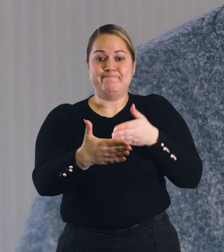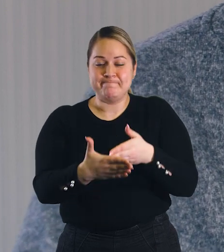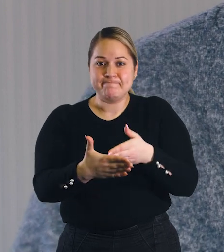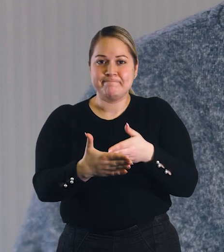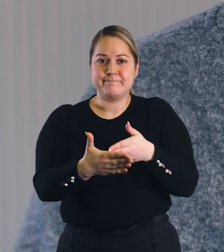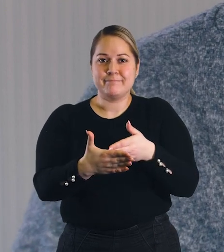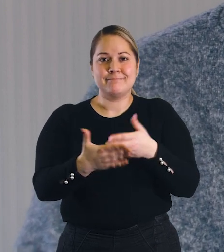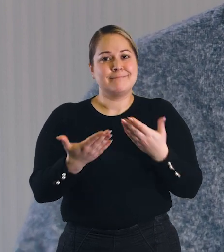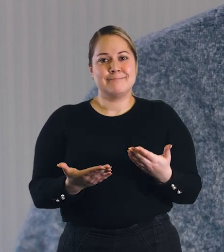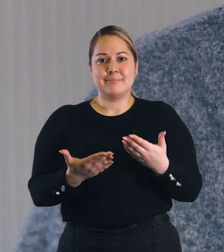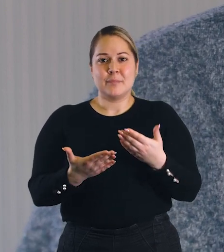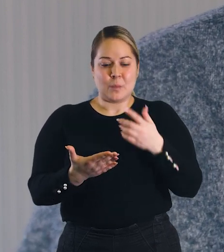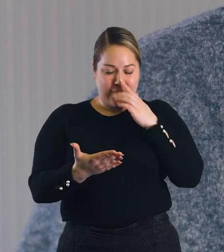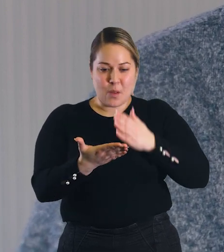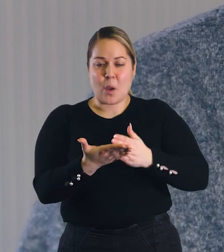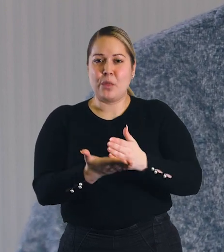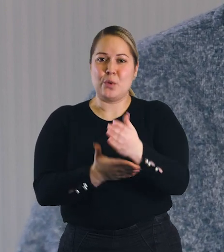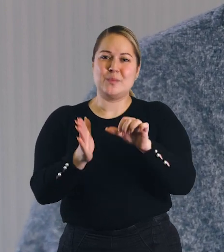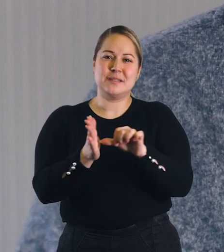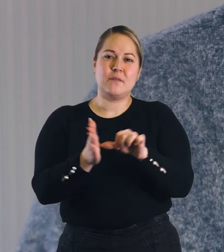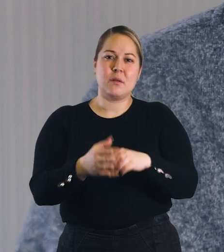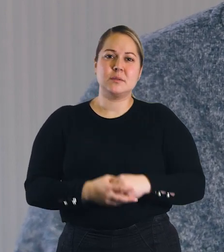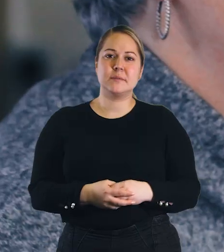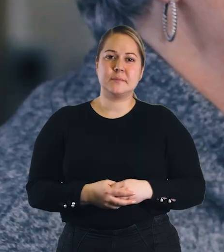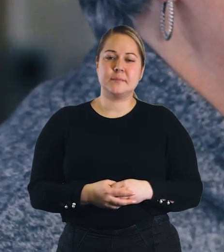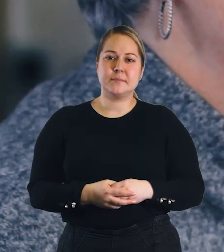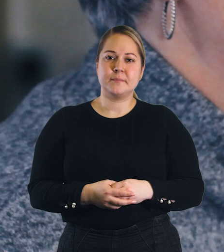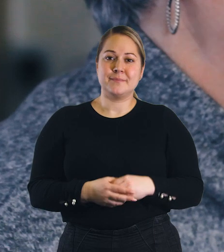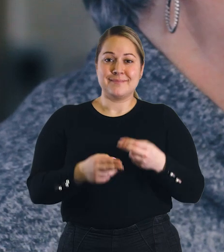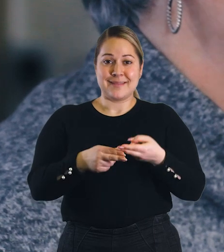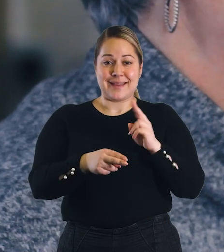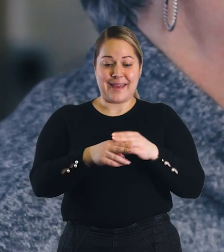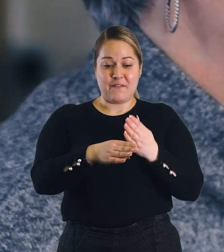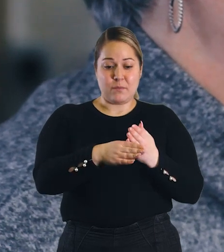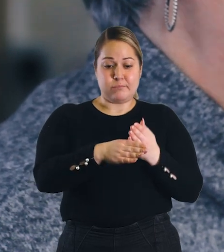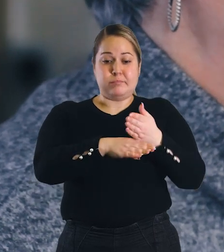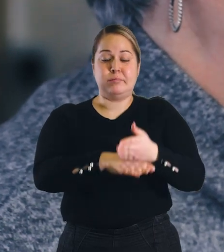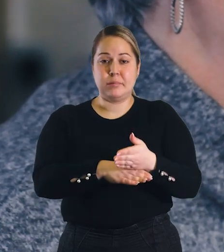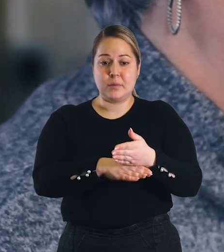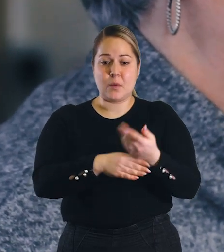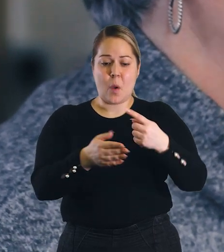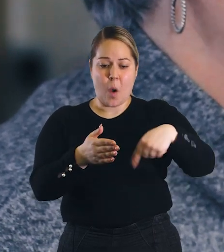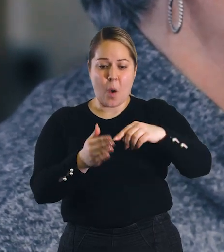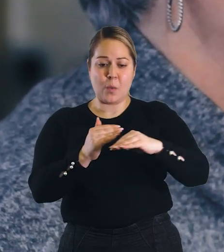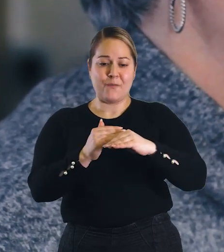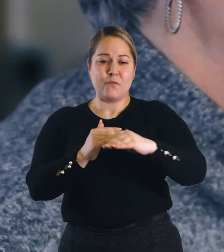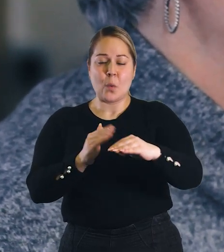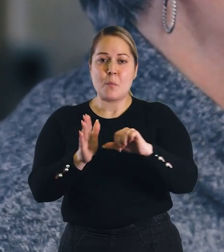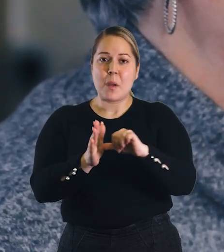and you obviously keep going, you know. If you have to go over a crack or a